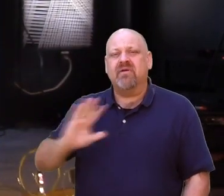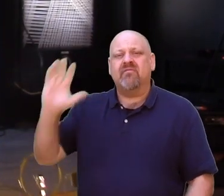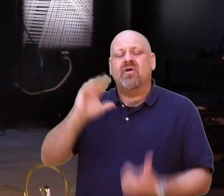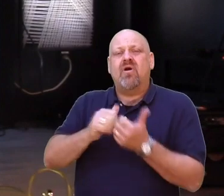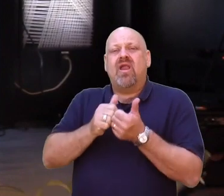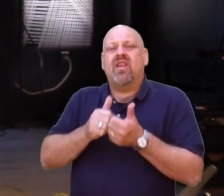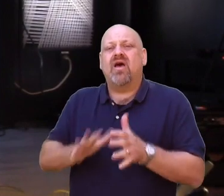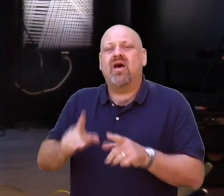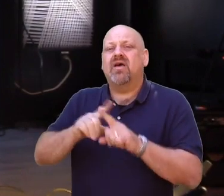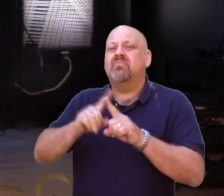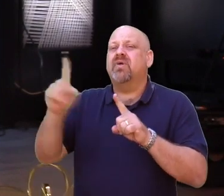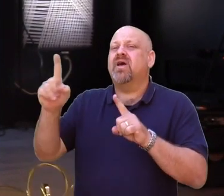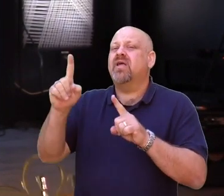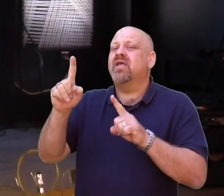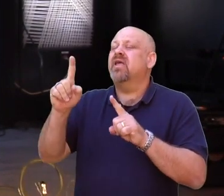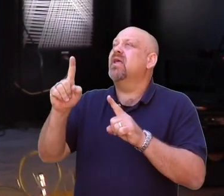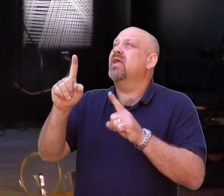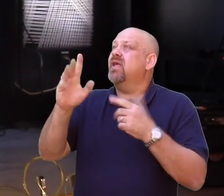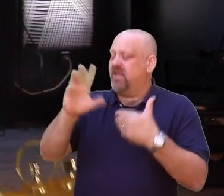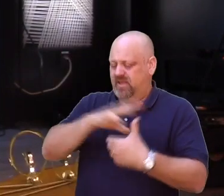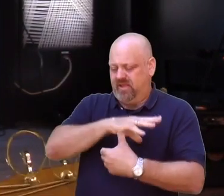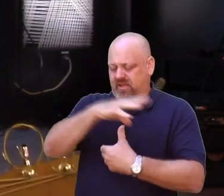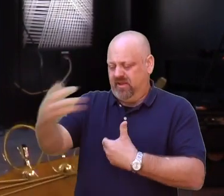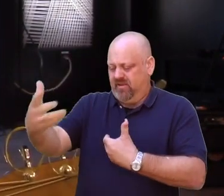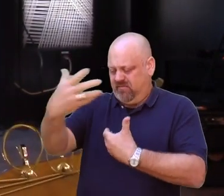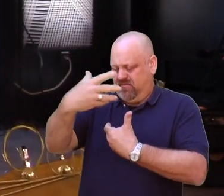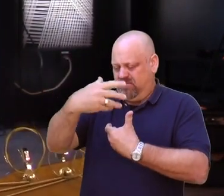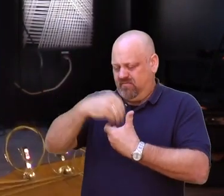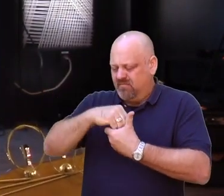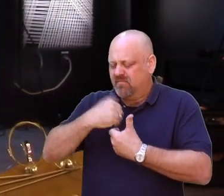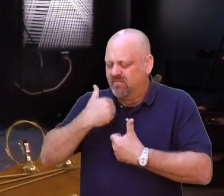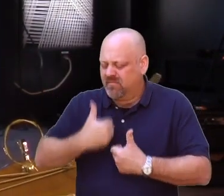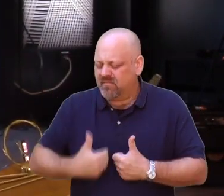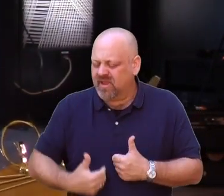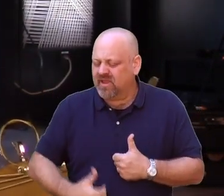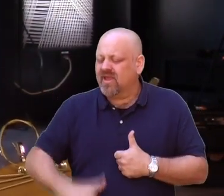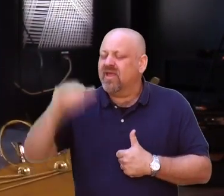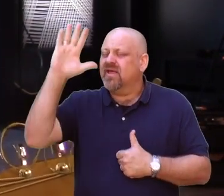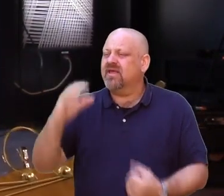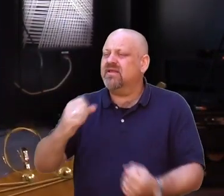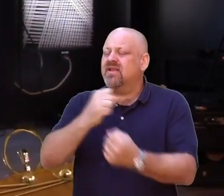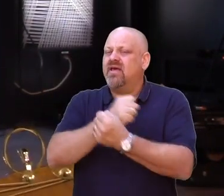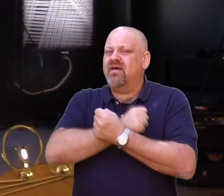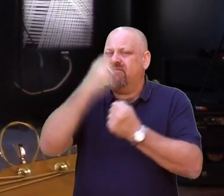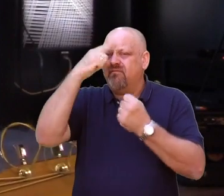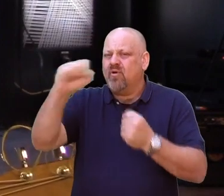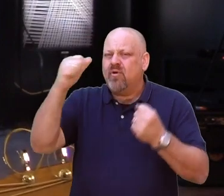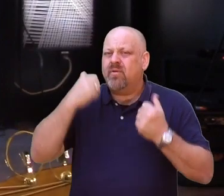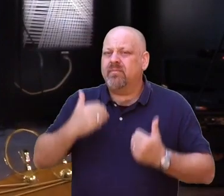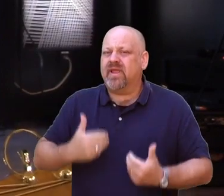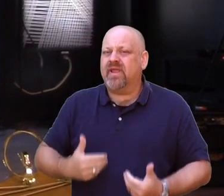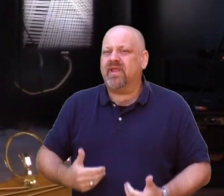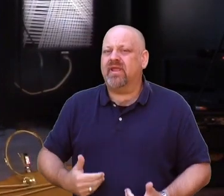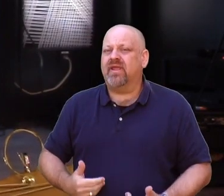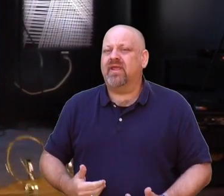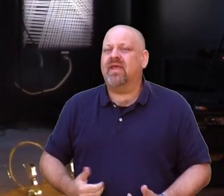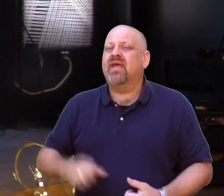I was lost, but he brought me in, oh, his love for